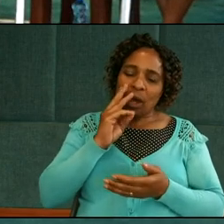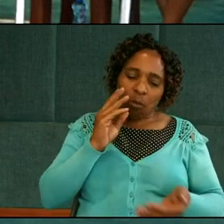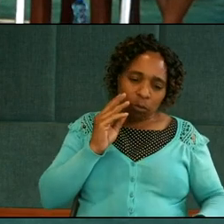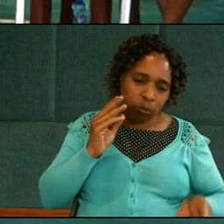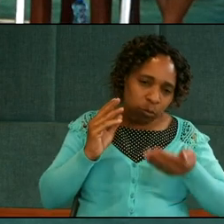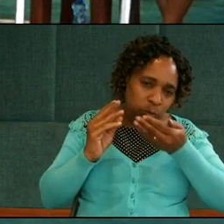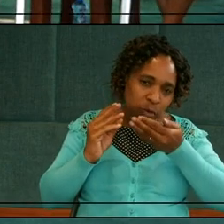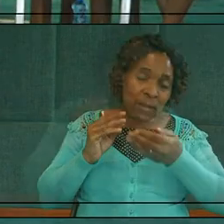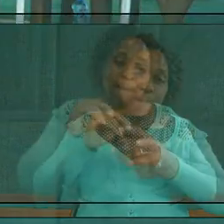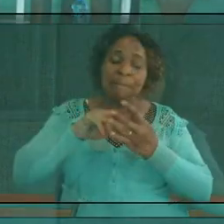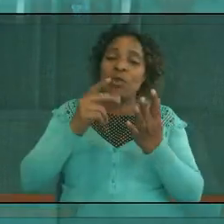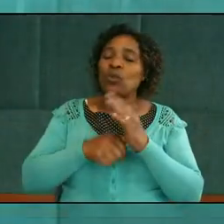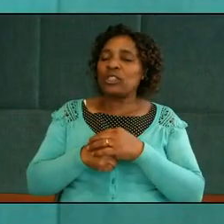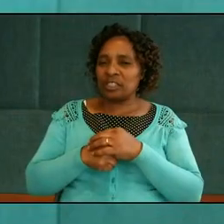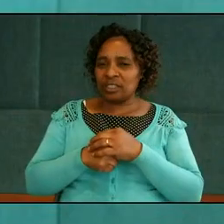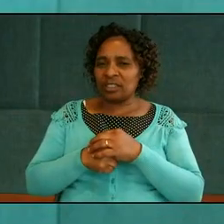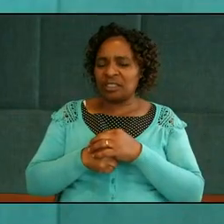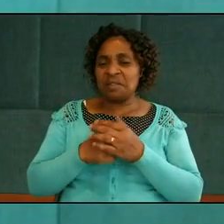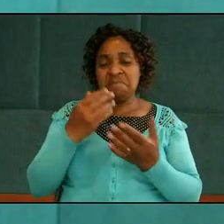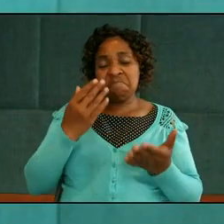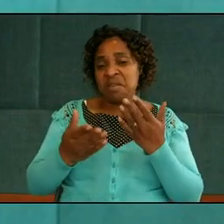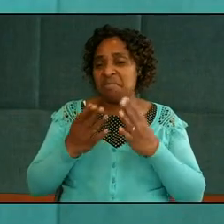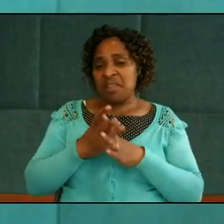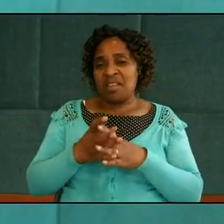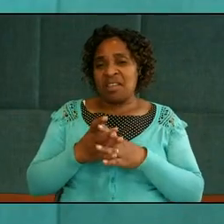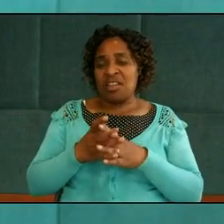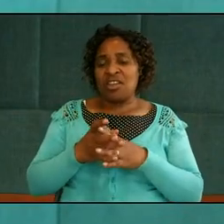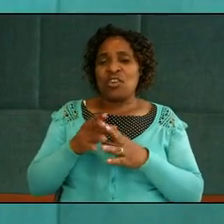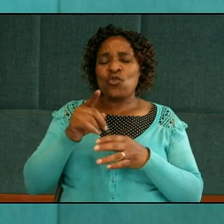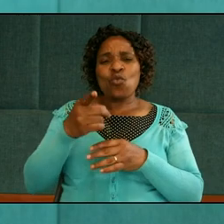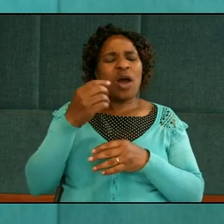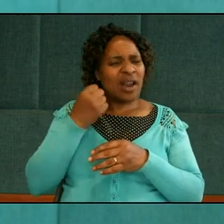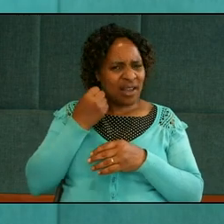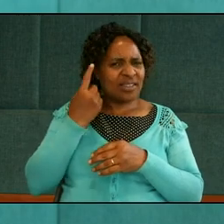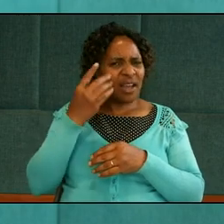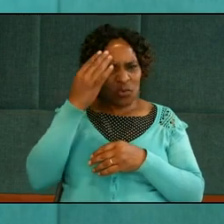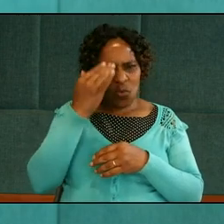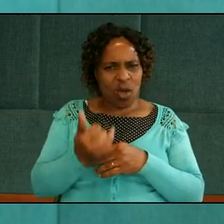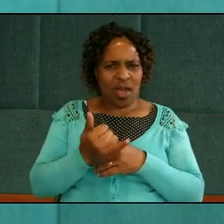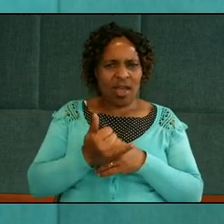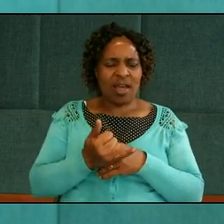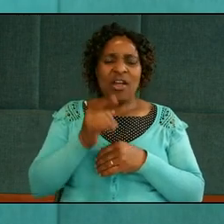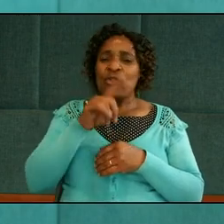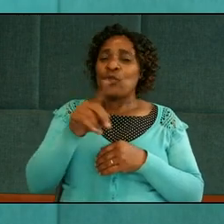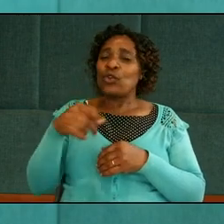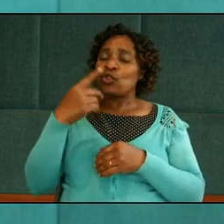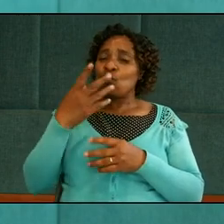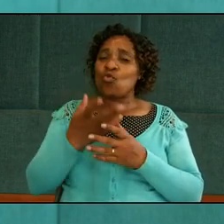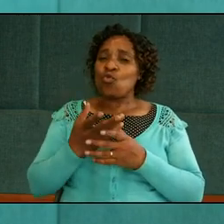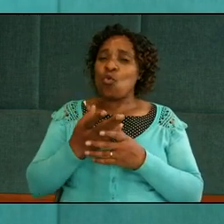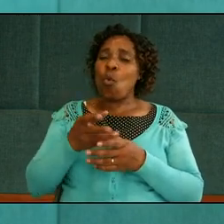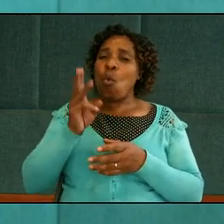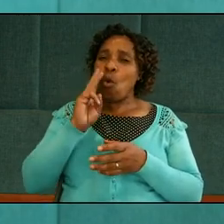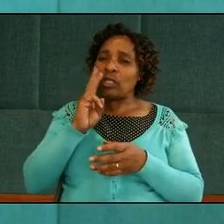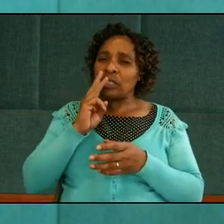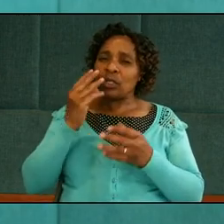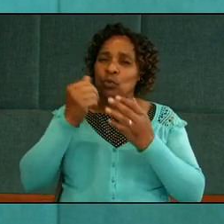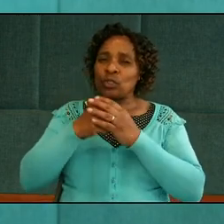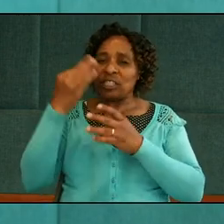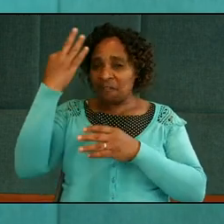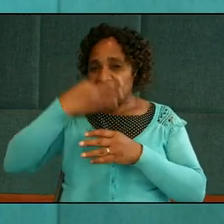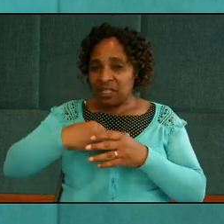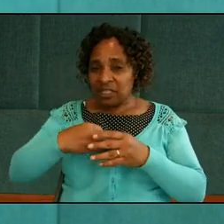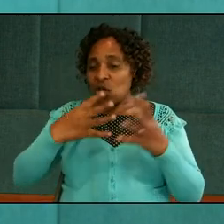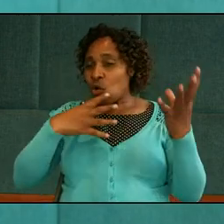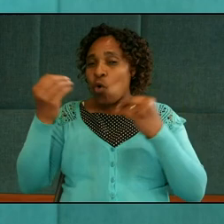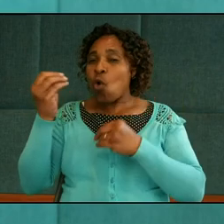Okay, it's perhaps you won't really understand why those who drank with their faces went home,